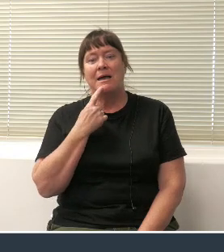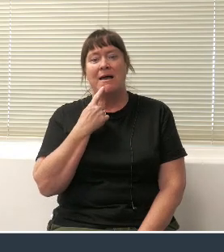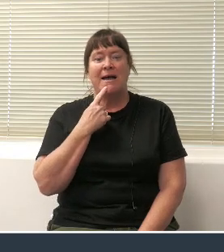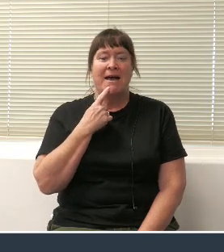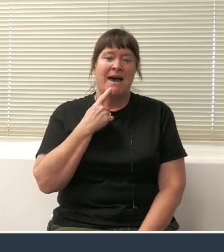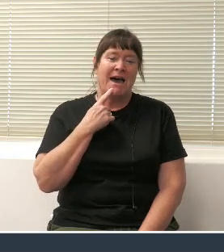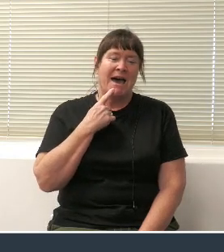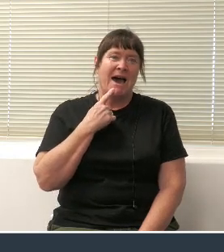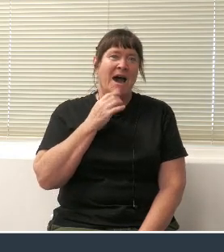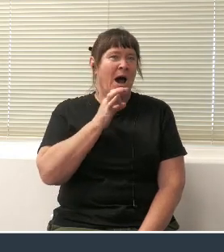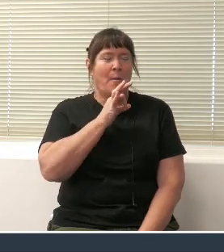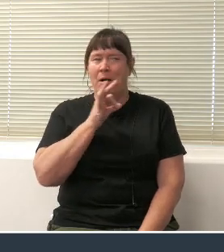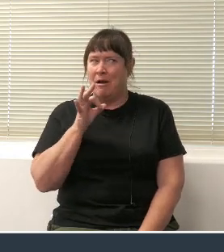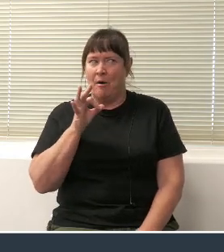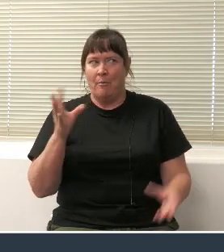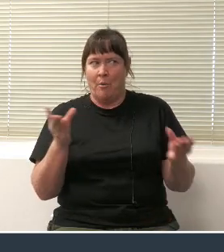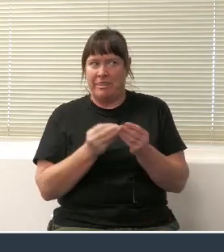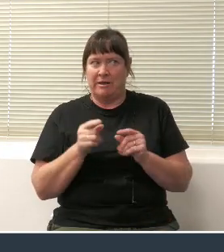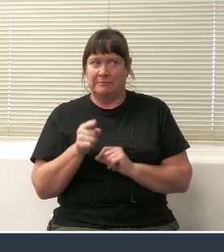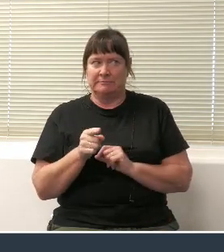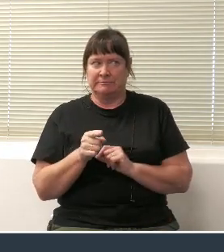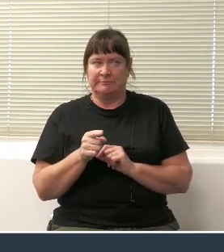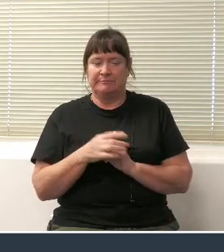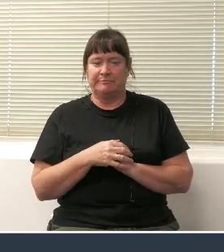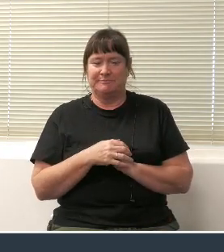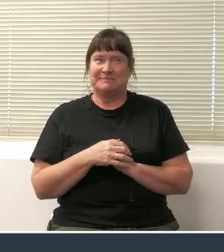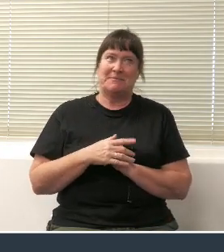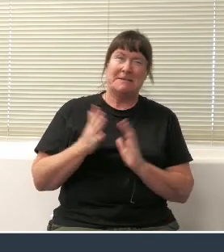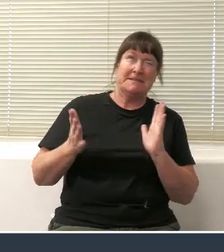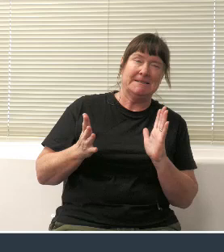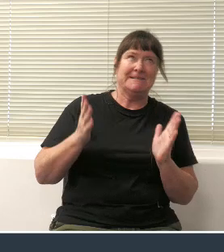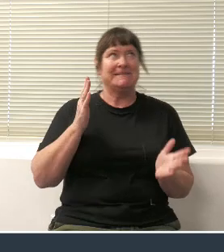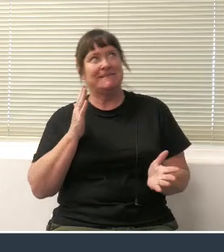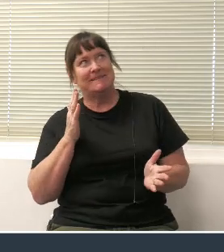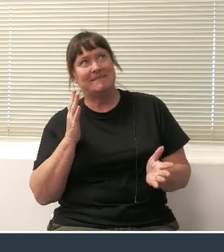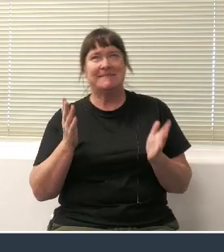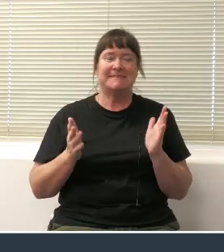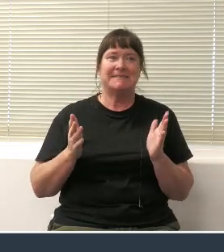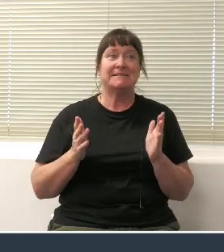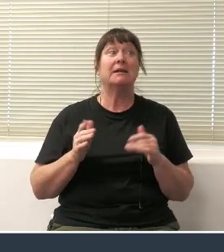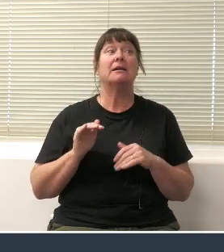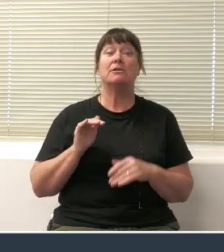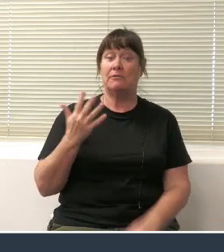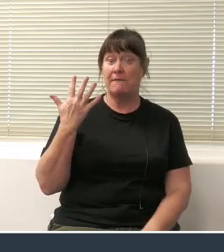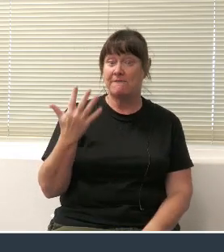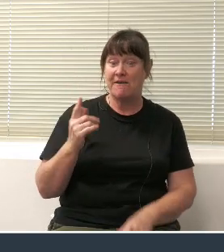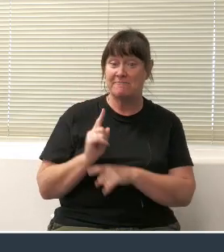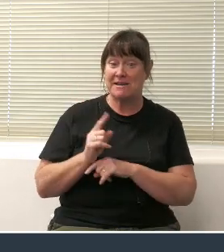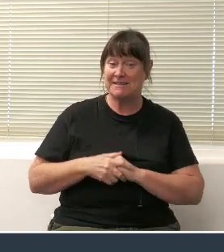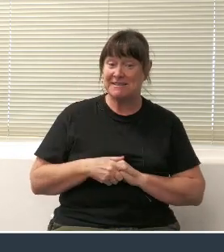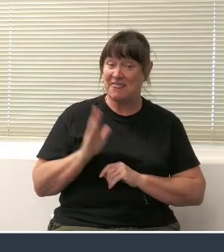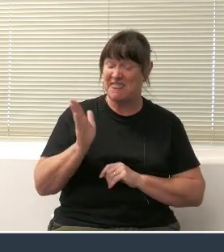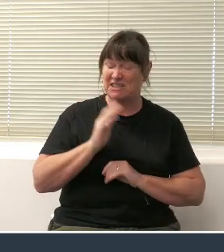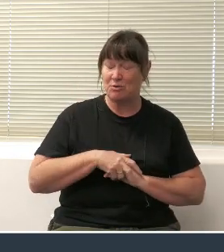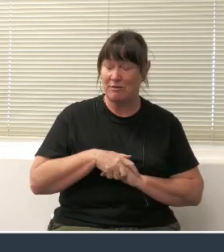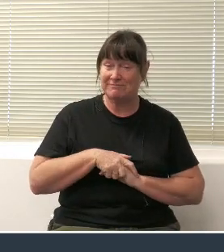against it at the end. Just reminding you, you've got 5 minutes, Councillor McGrath.